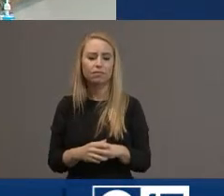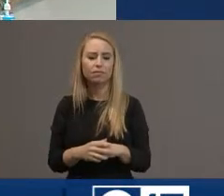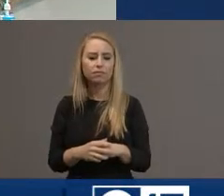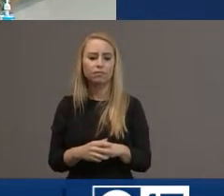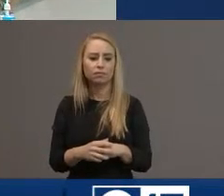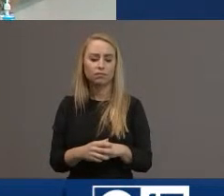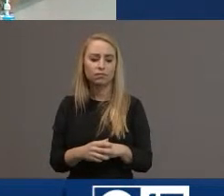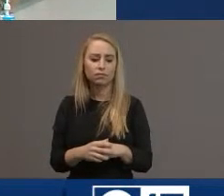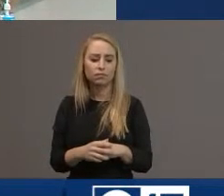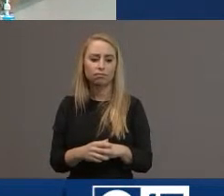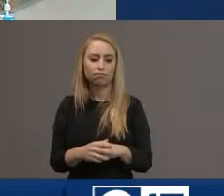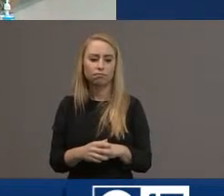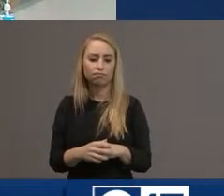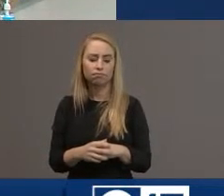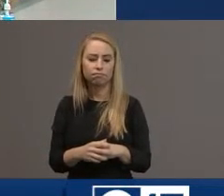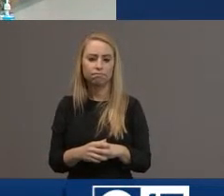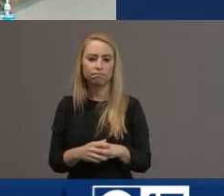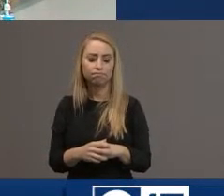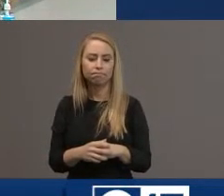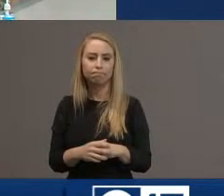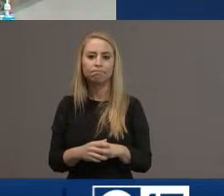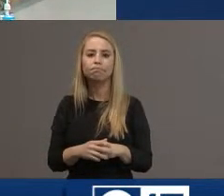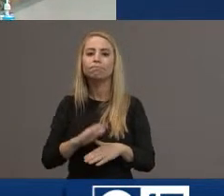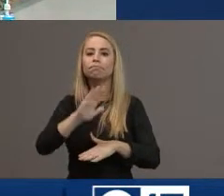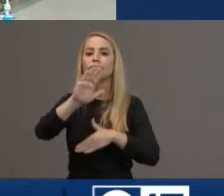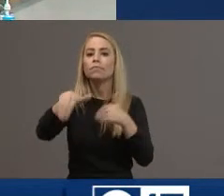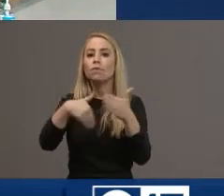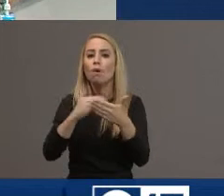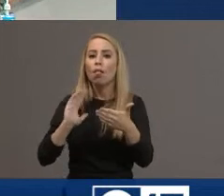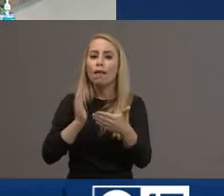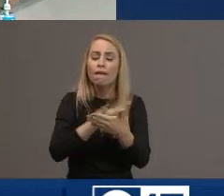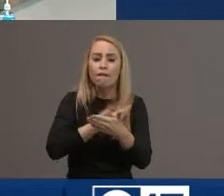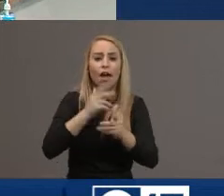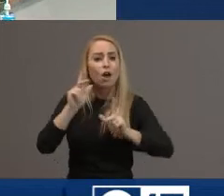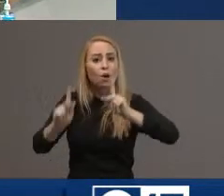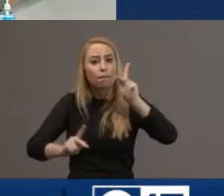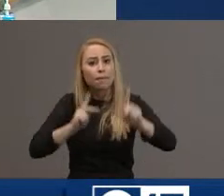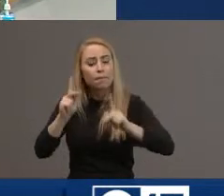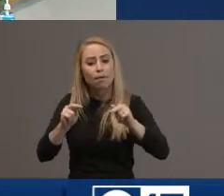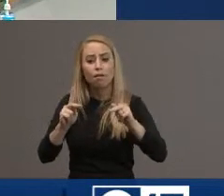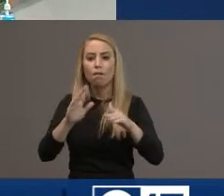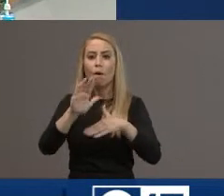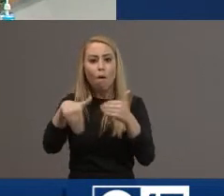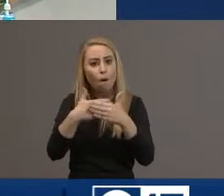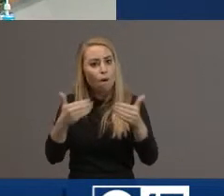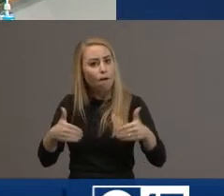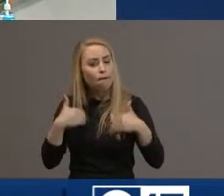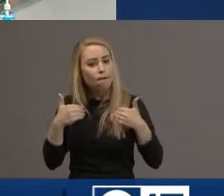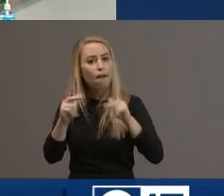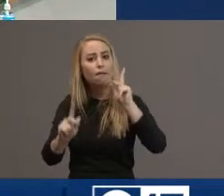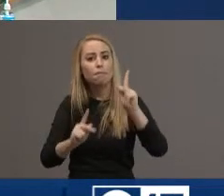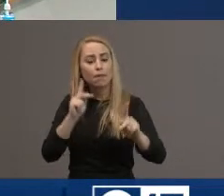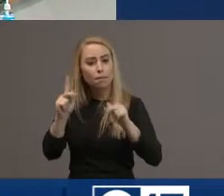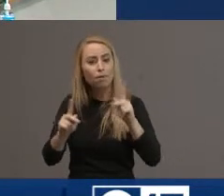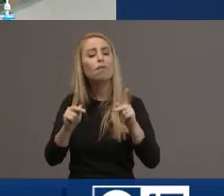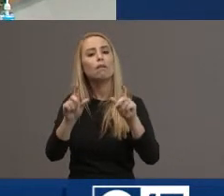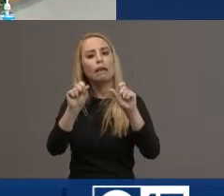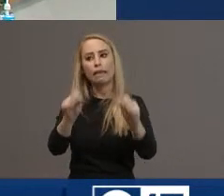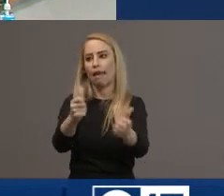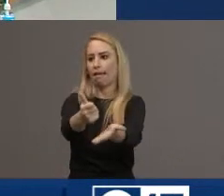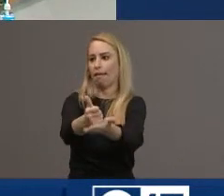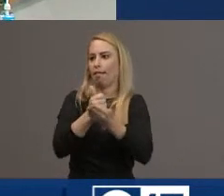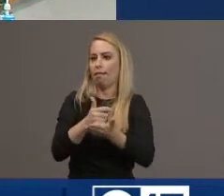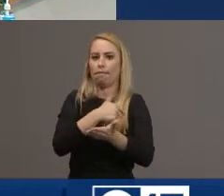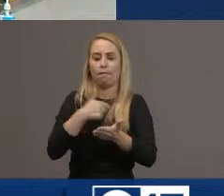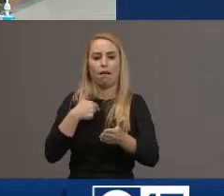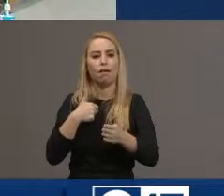All of our citizens, all of our people, all of our young people can be helpful in